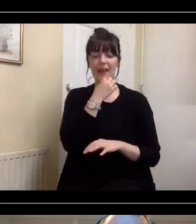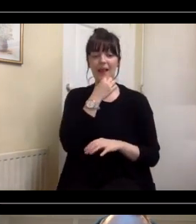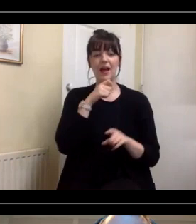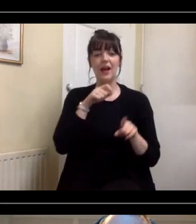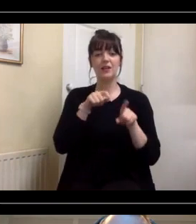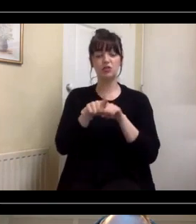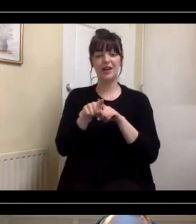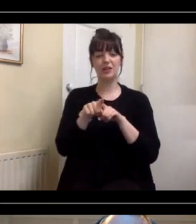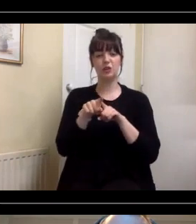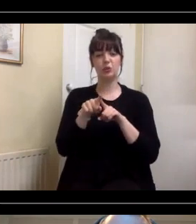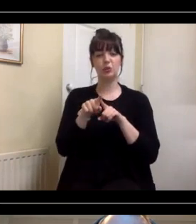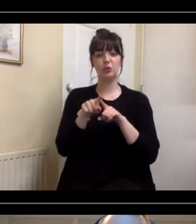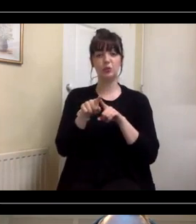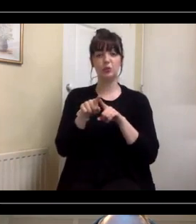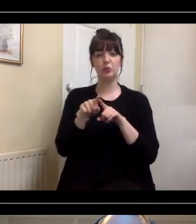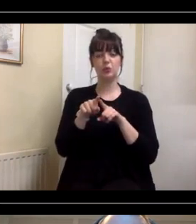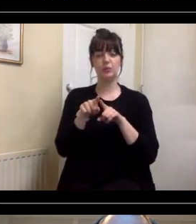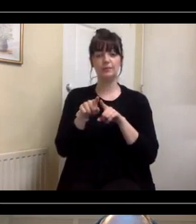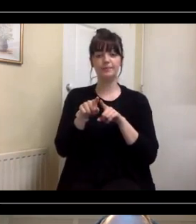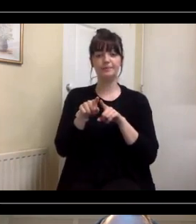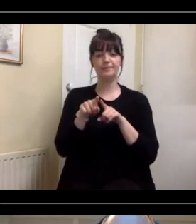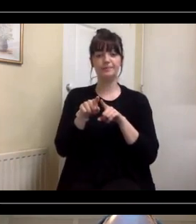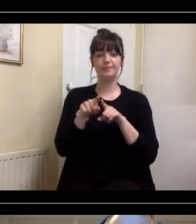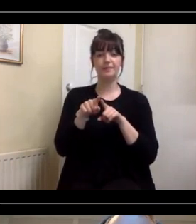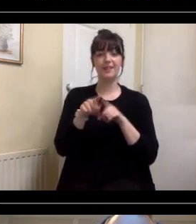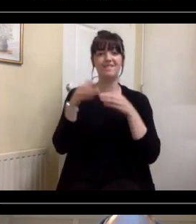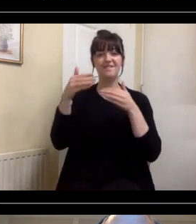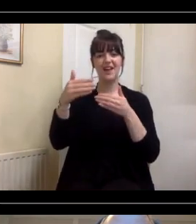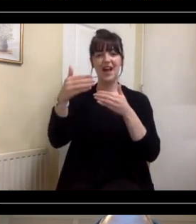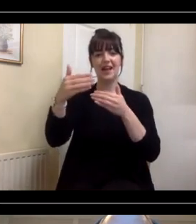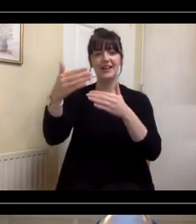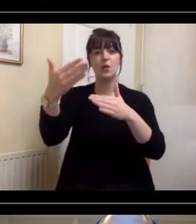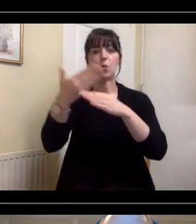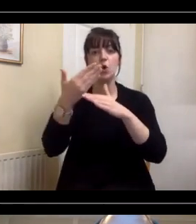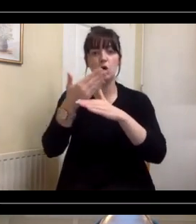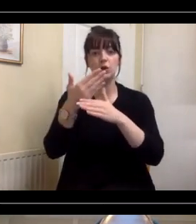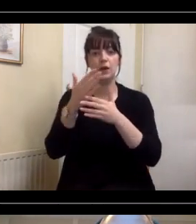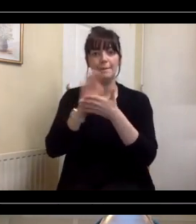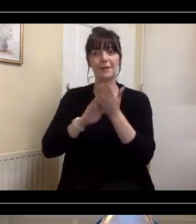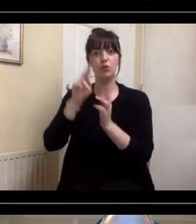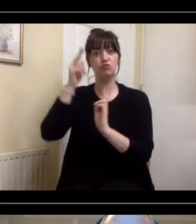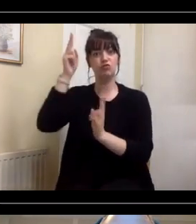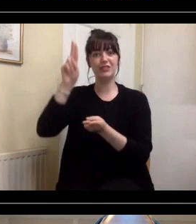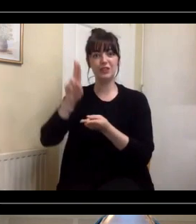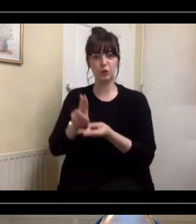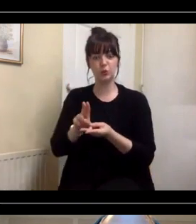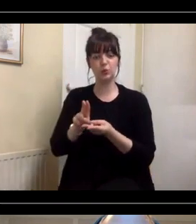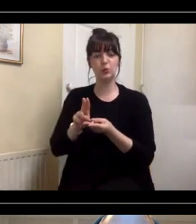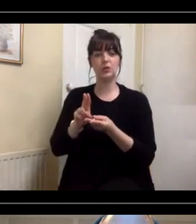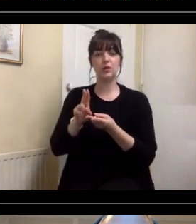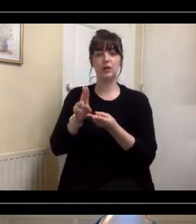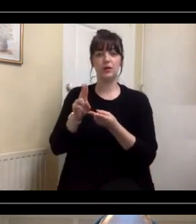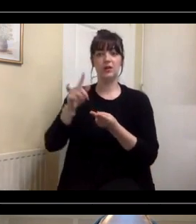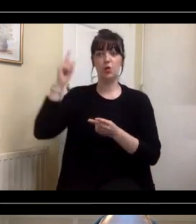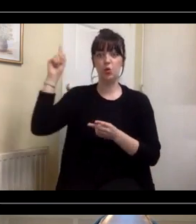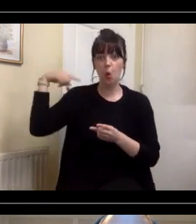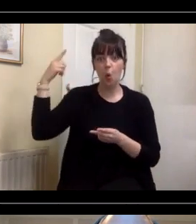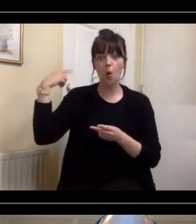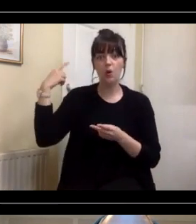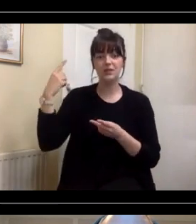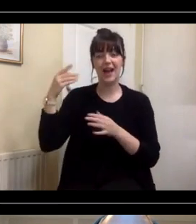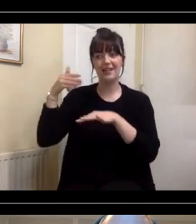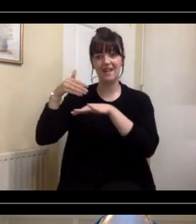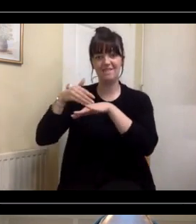work to try and mitigate impacts as far as reasonably practical. So